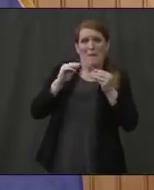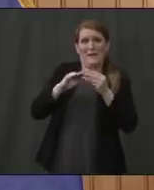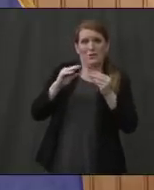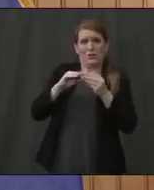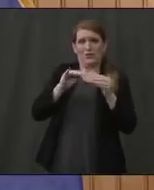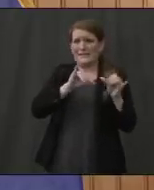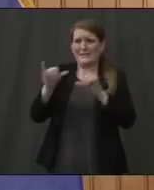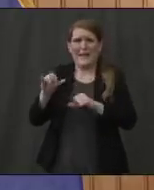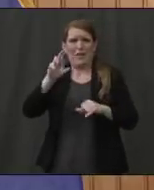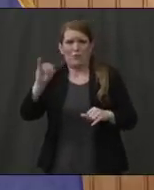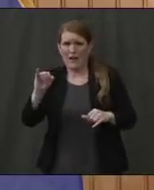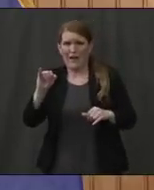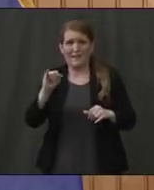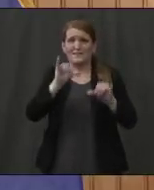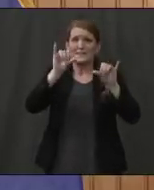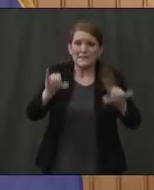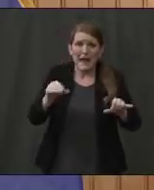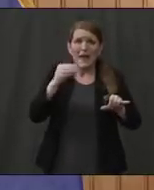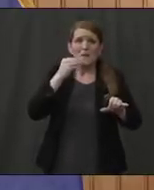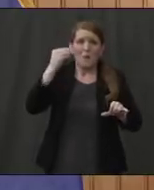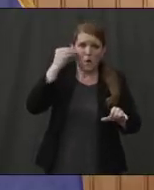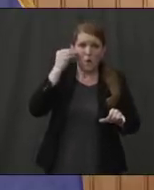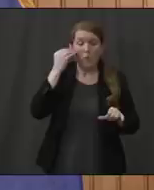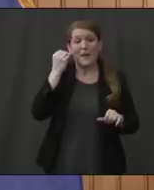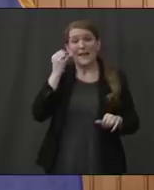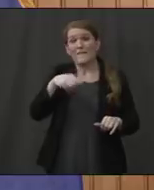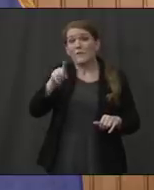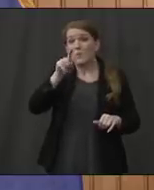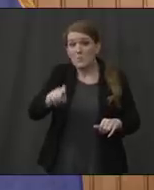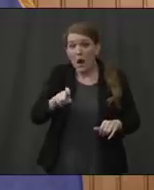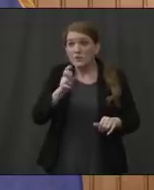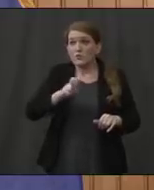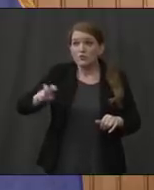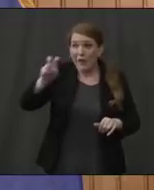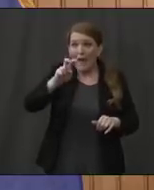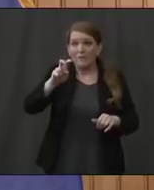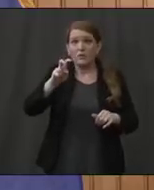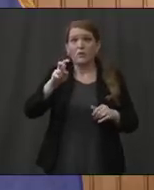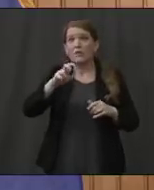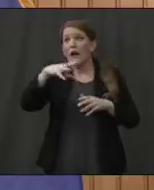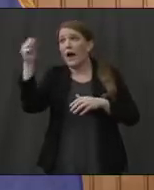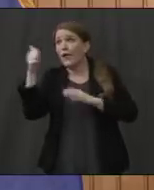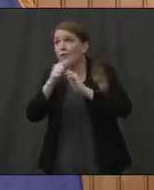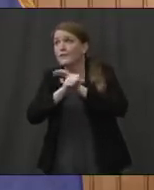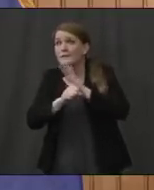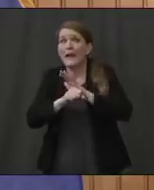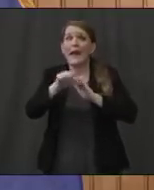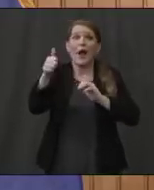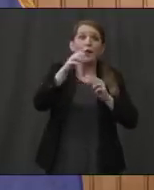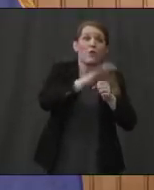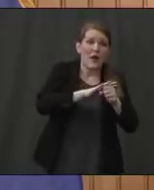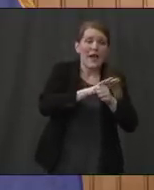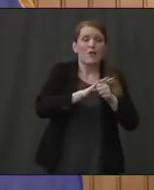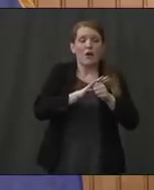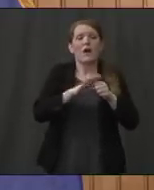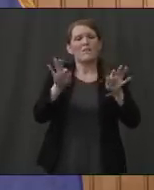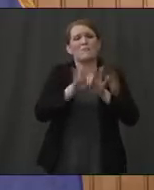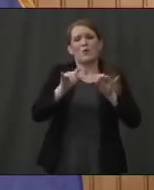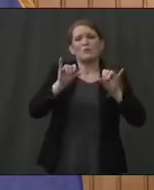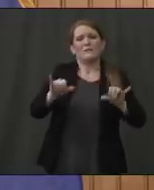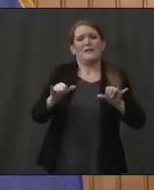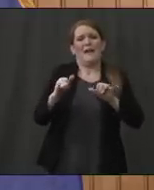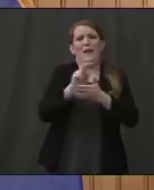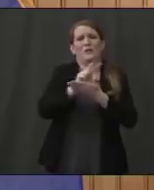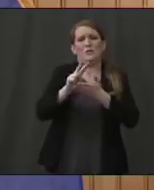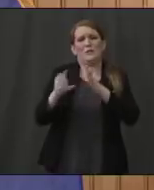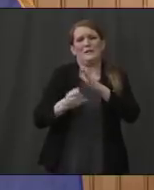if you absolutely have to on essential travel, make sure you self-quarantine, and your neighbors and everybody else will be looking out for that. It's the moral imperative. It's the